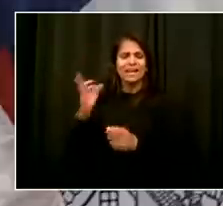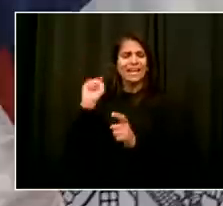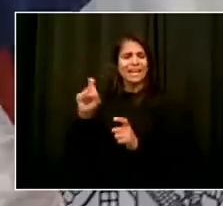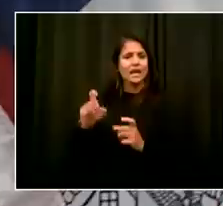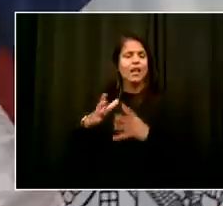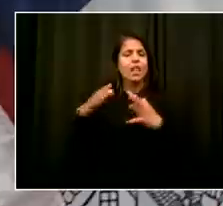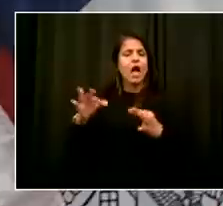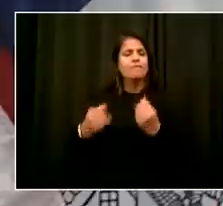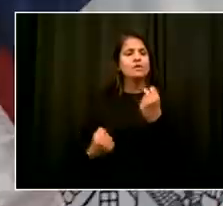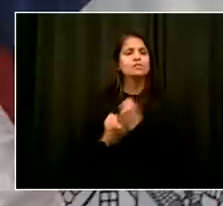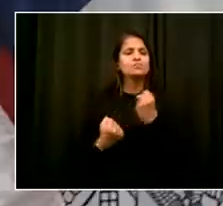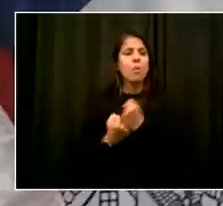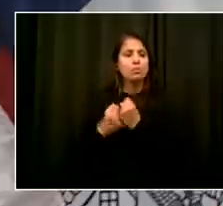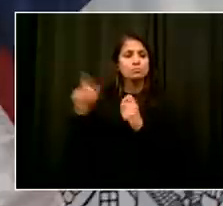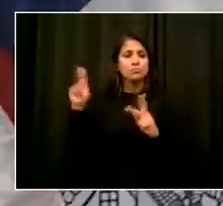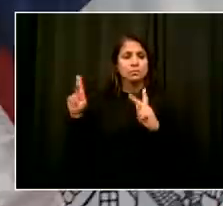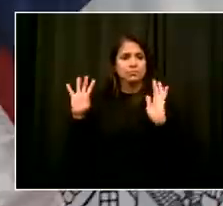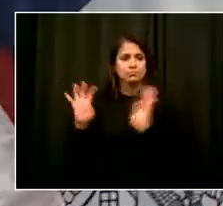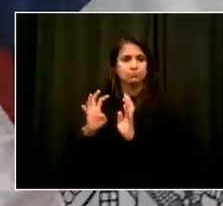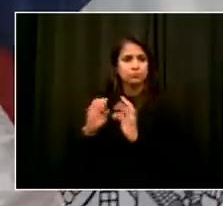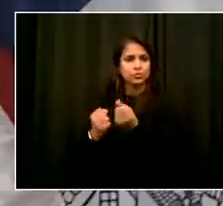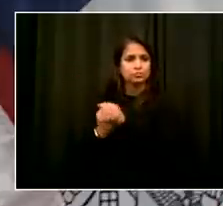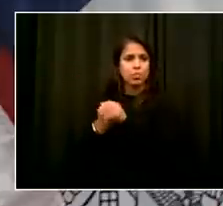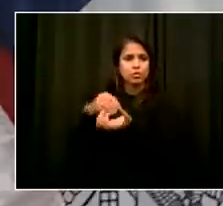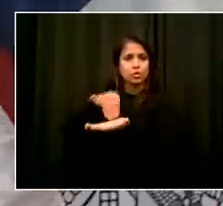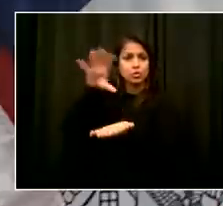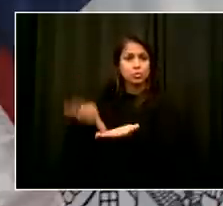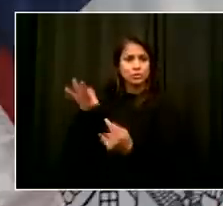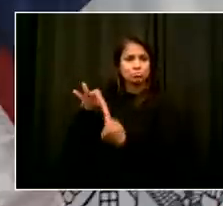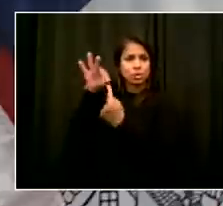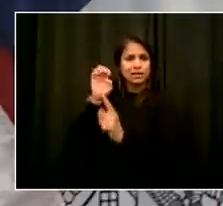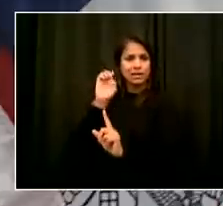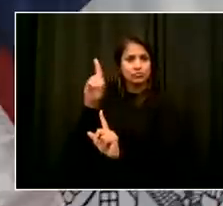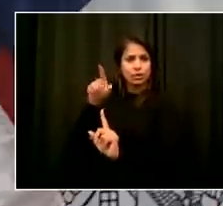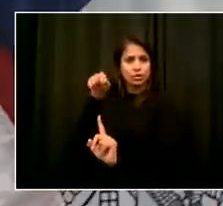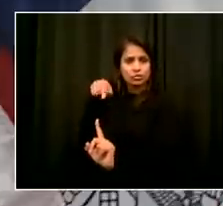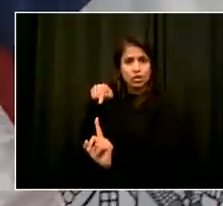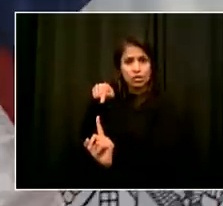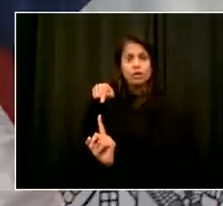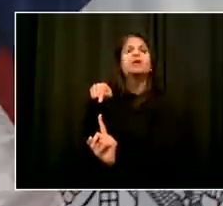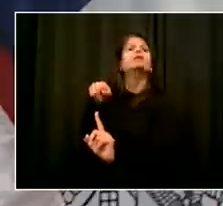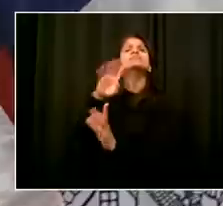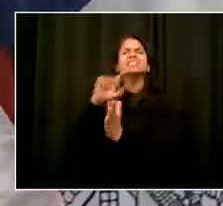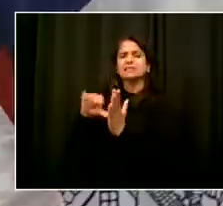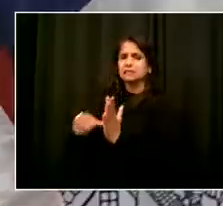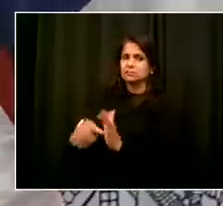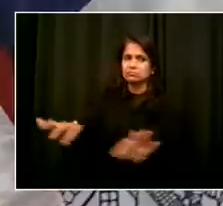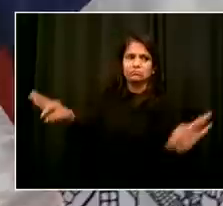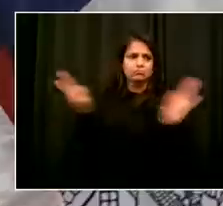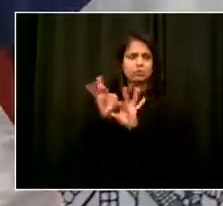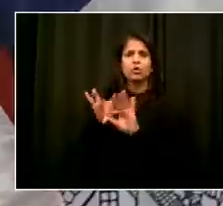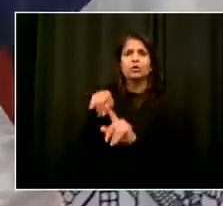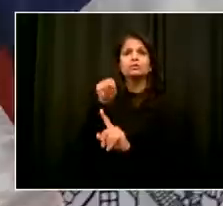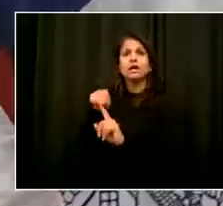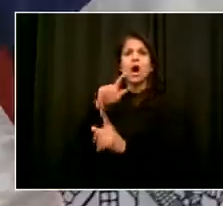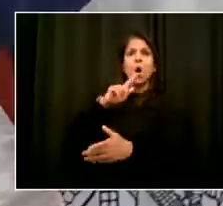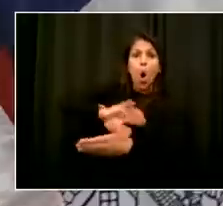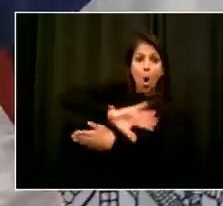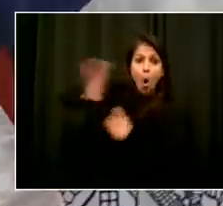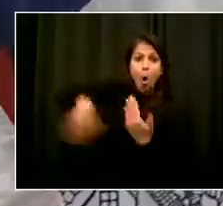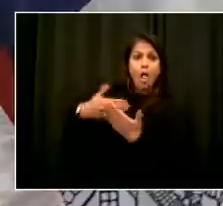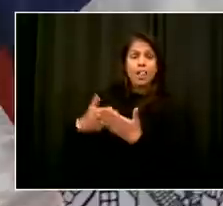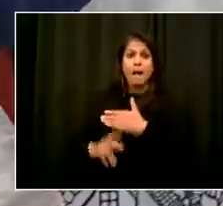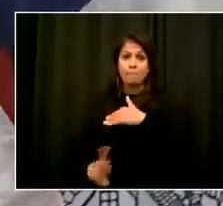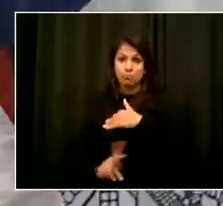levels. Your point is a very good one. And we are looking right now at how quickly we can reach special